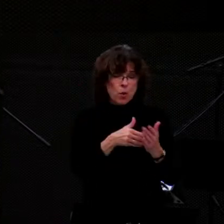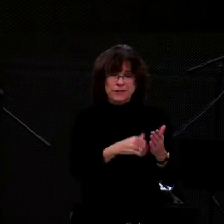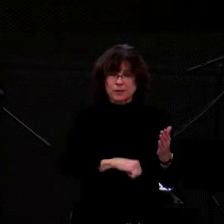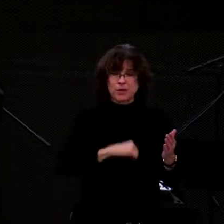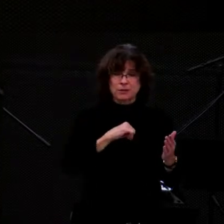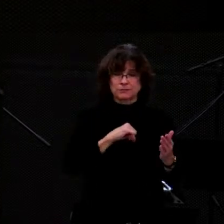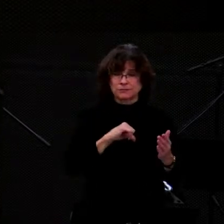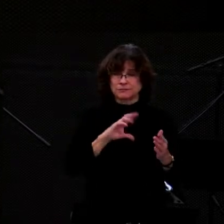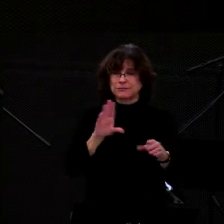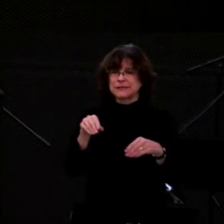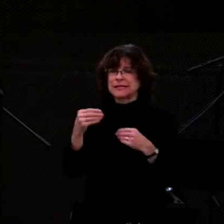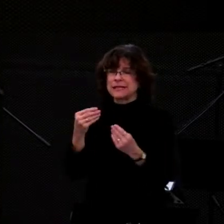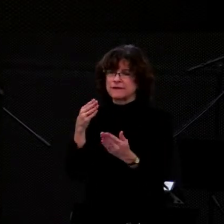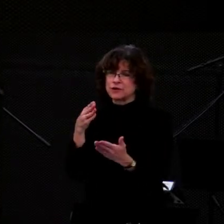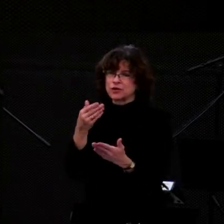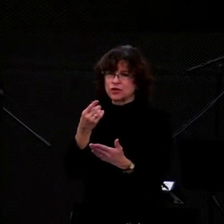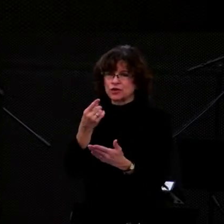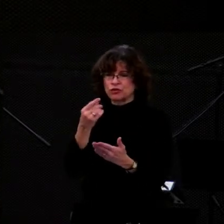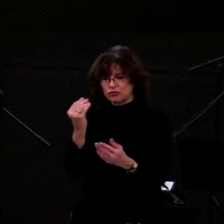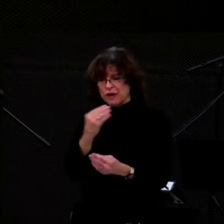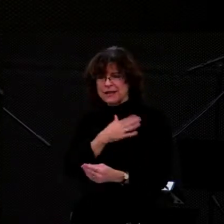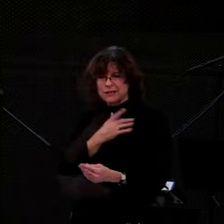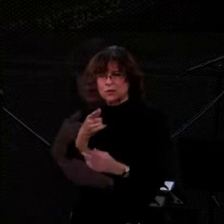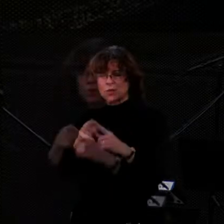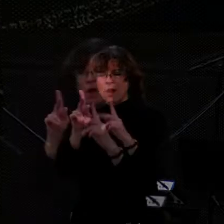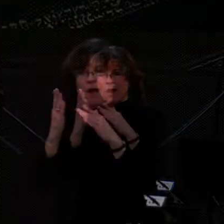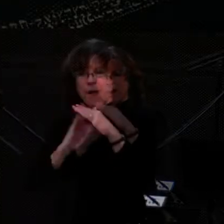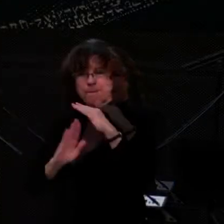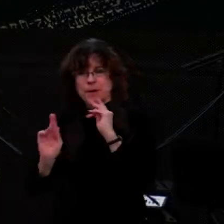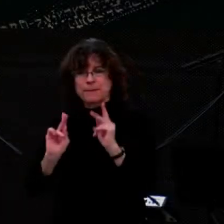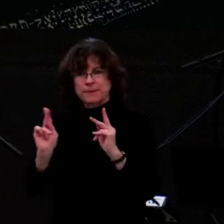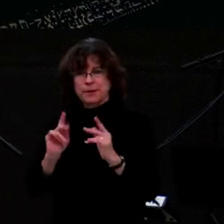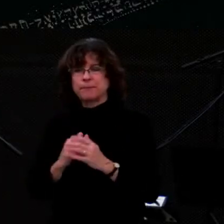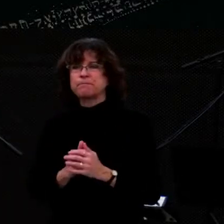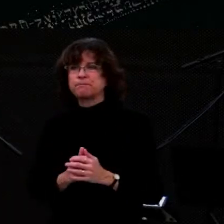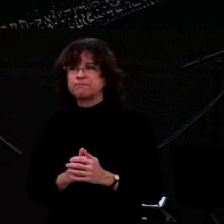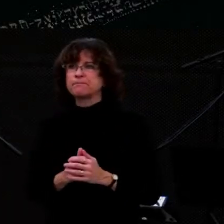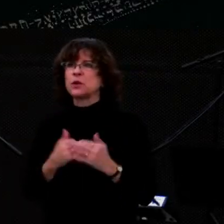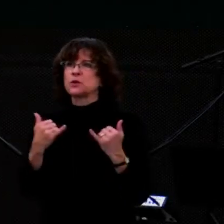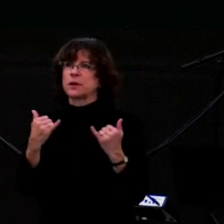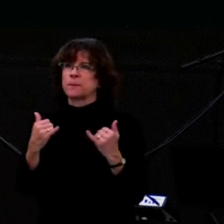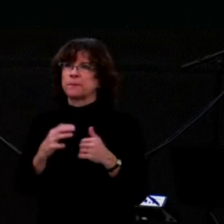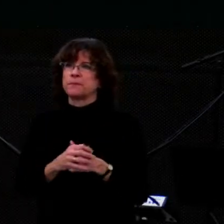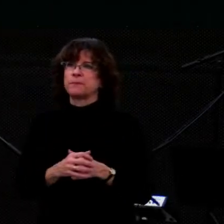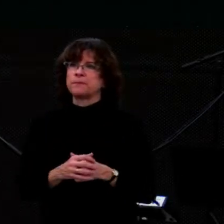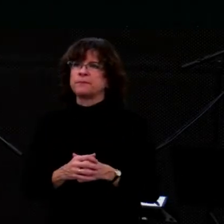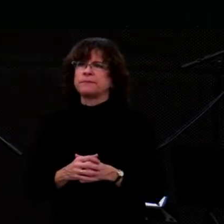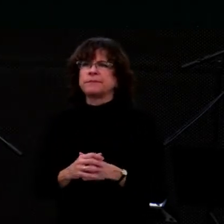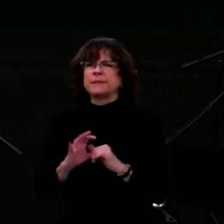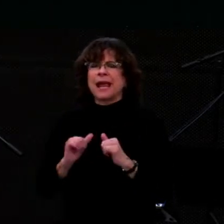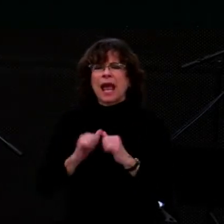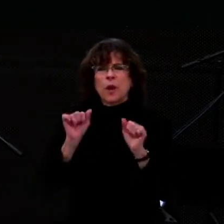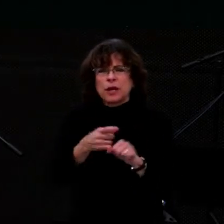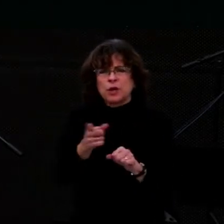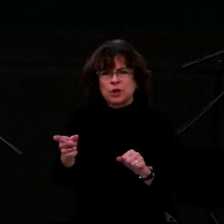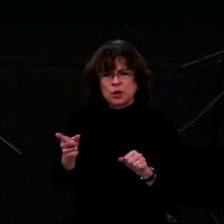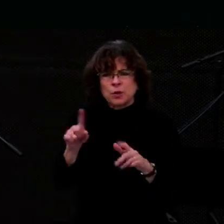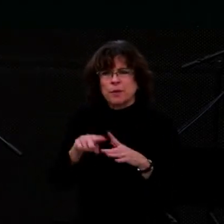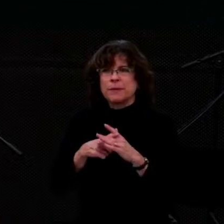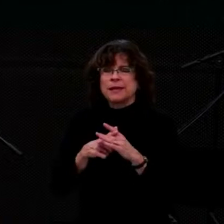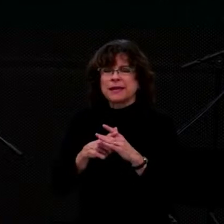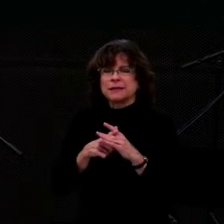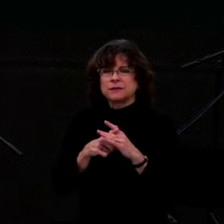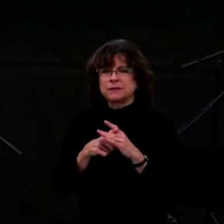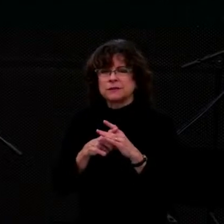grace to the humble. I want to close with a simple but profound question, just one of them. How can you begin to root out pride